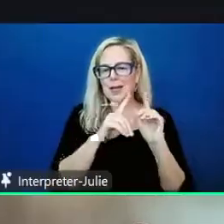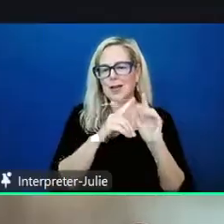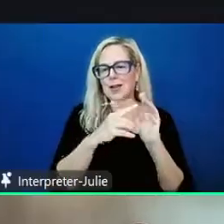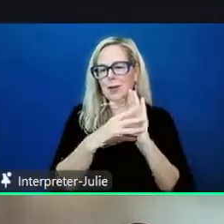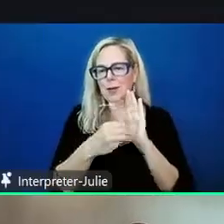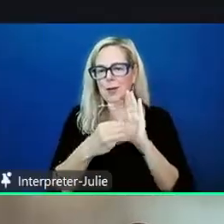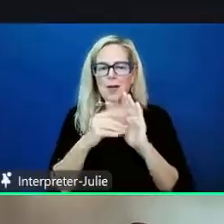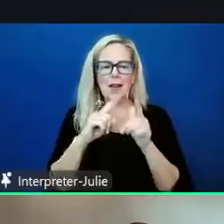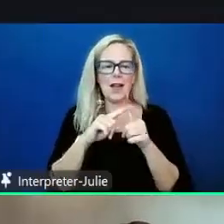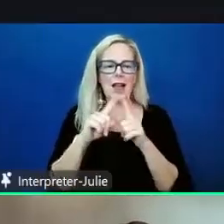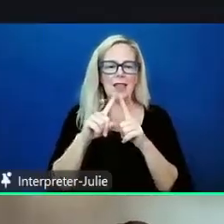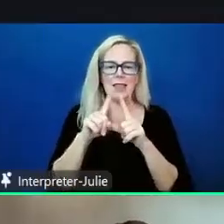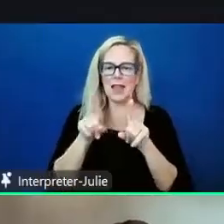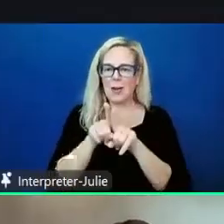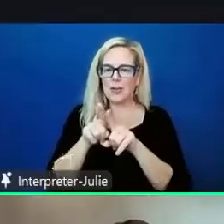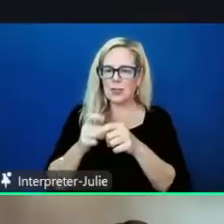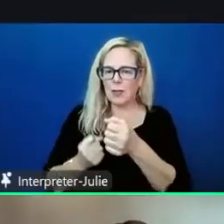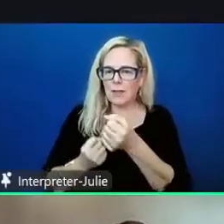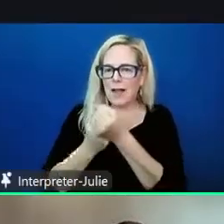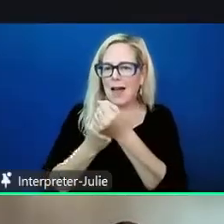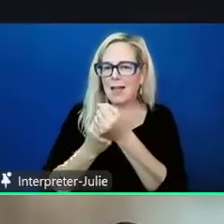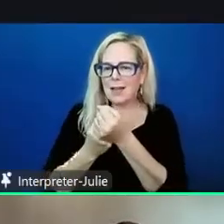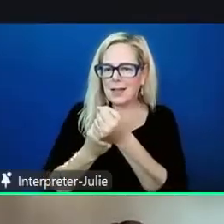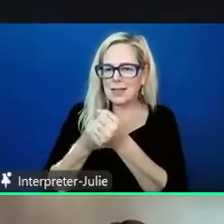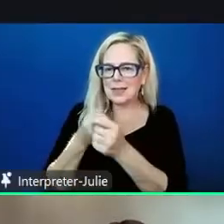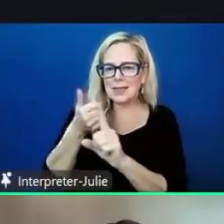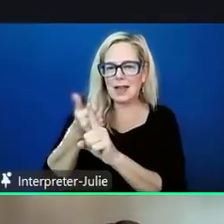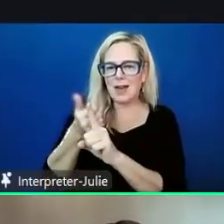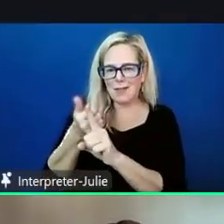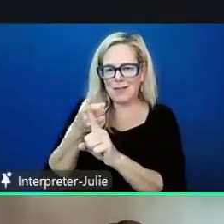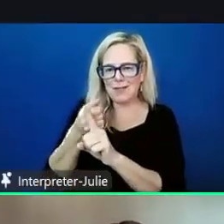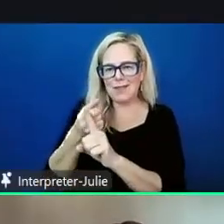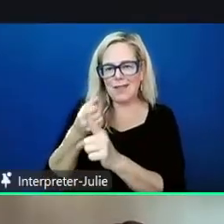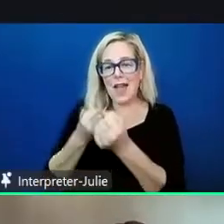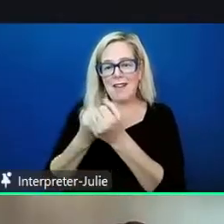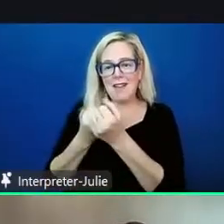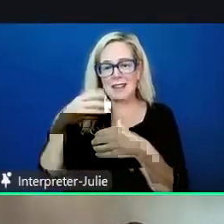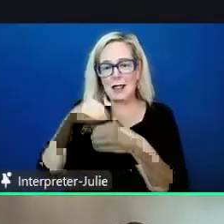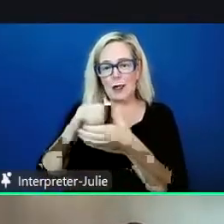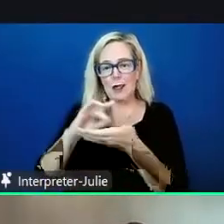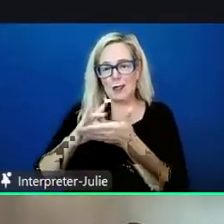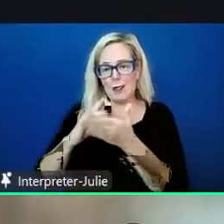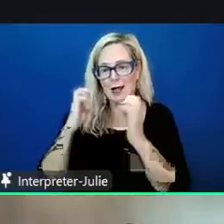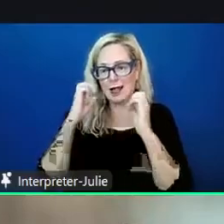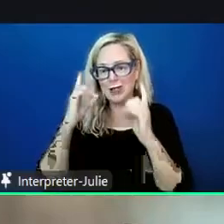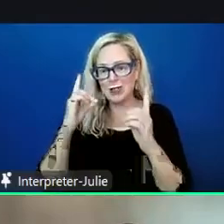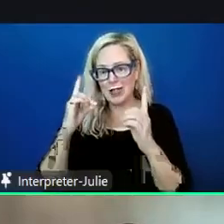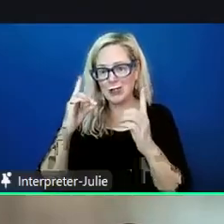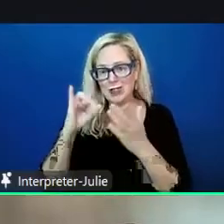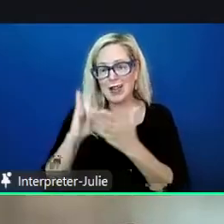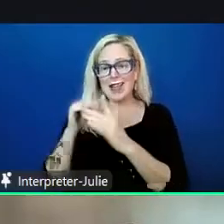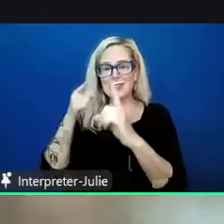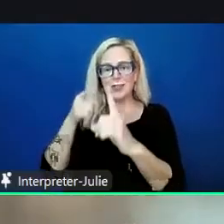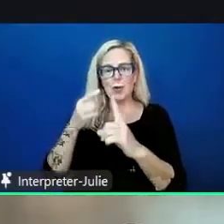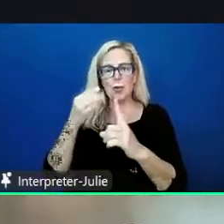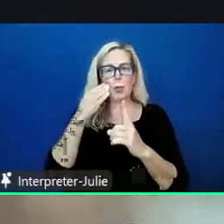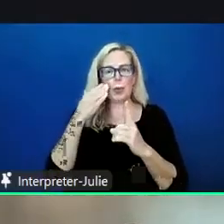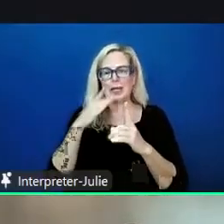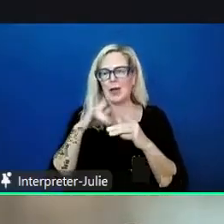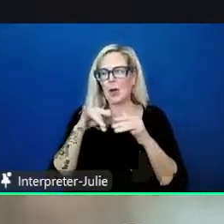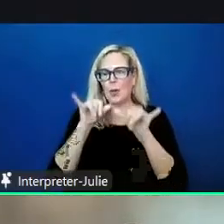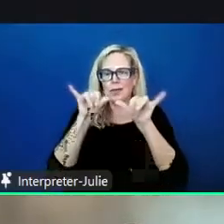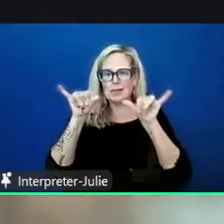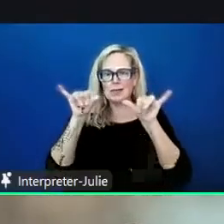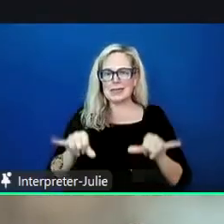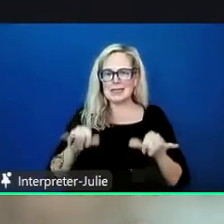retention and self-advocacy within medical education, or at least this is our goal. And we know that institutional change is slow, but